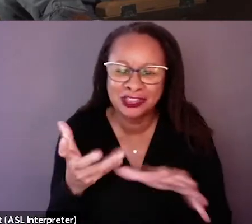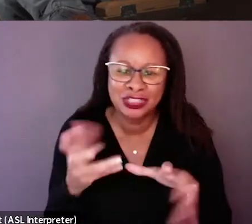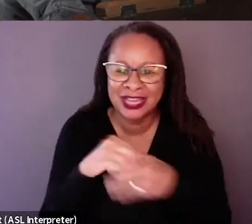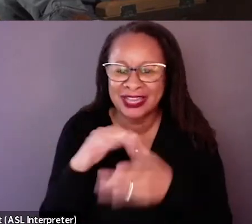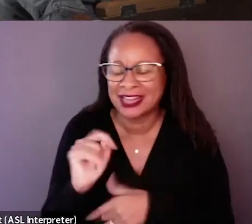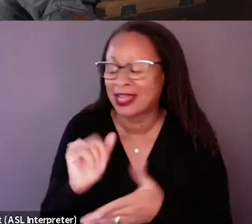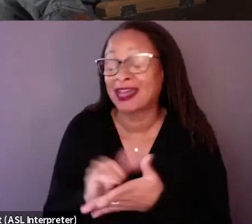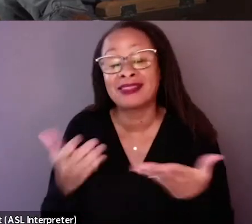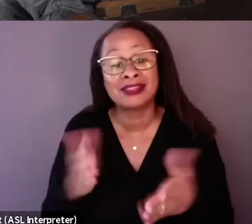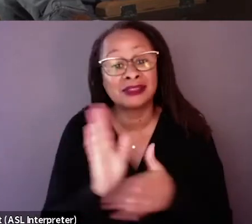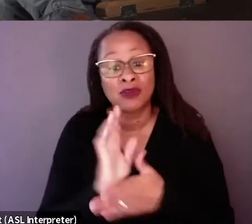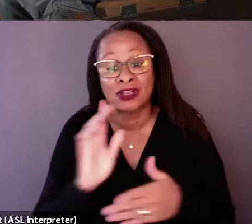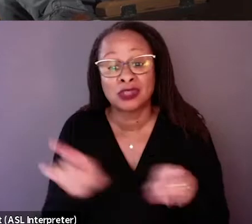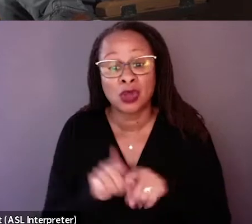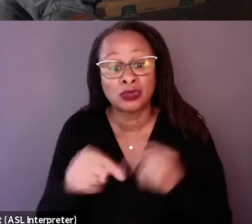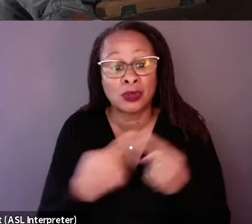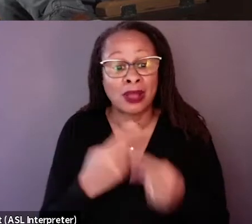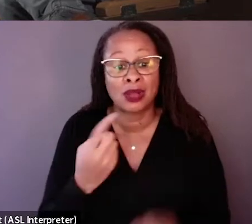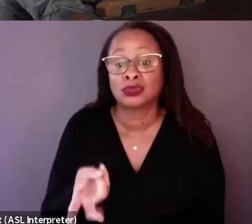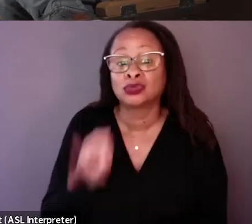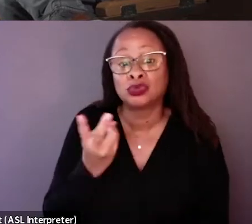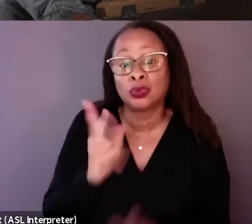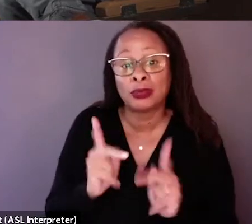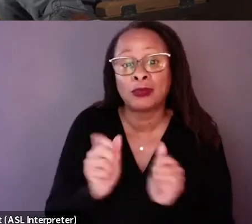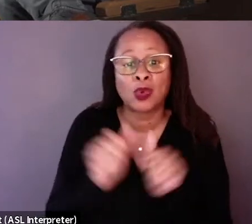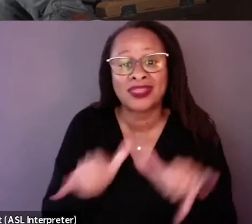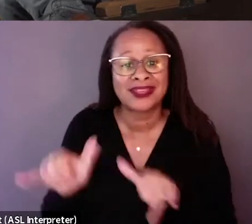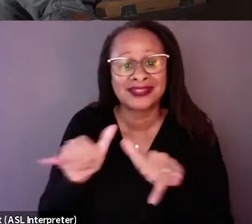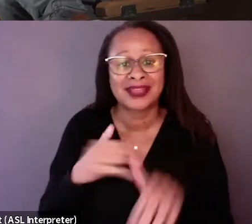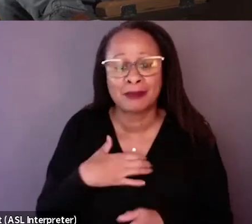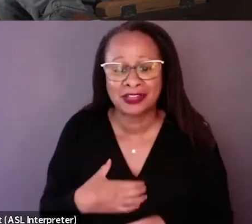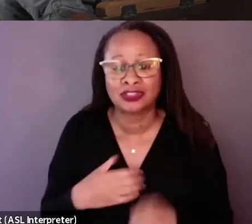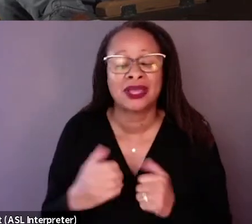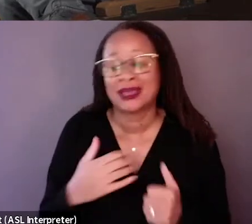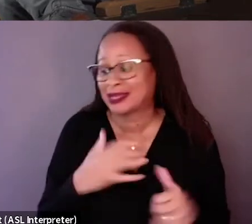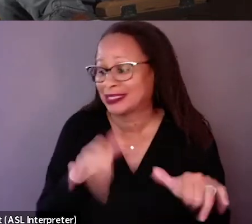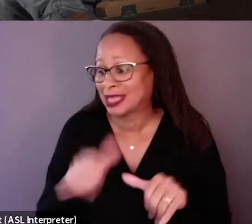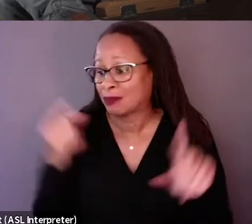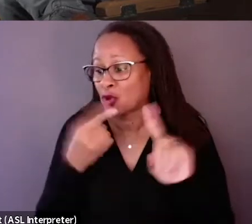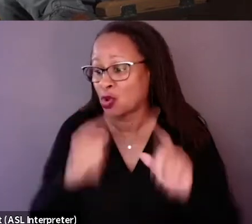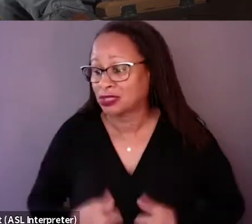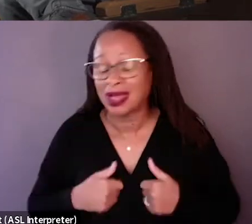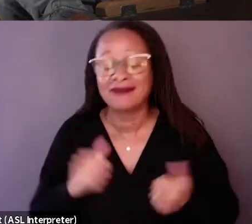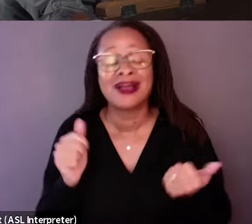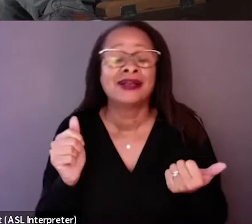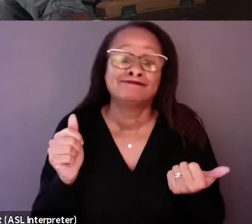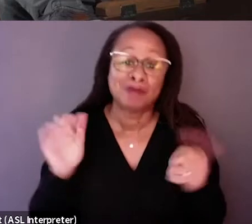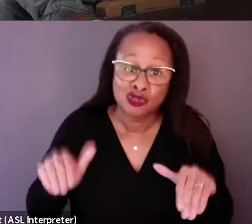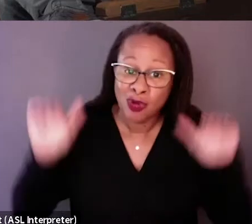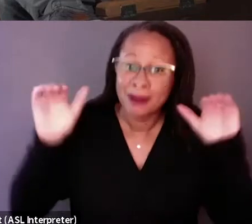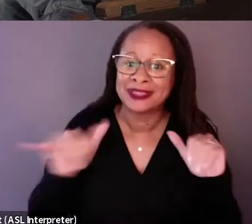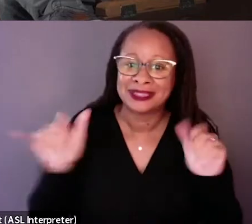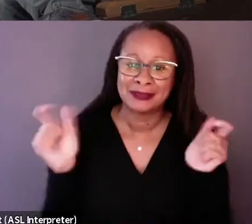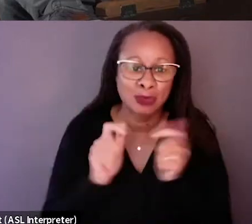movie that also is about two people with the same passion, the same goals in life, happening to grow up in the same small town. And it made me